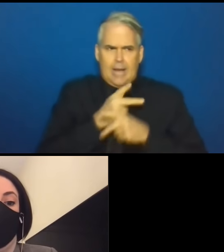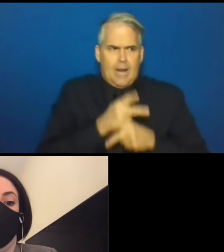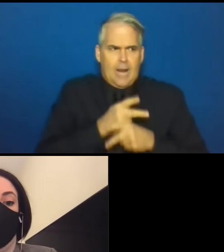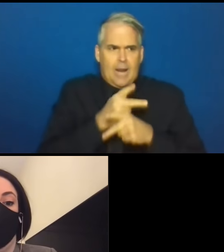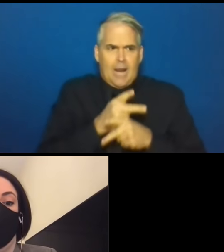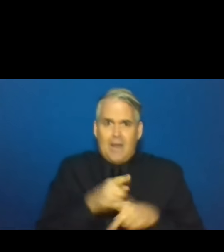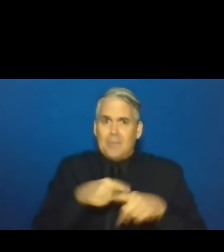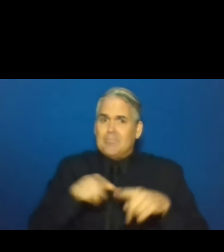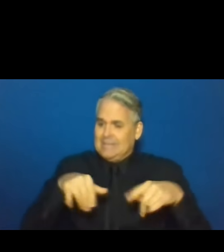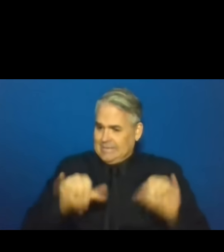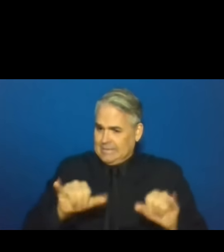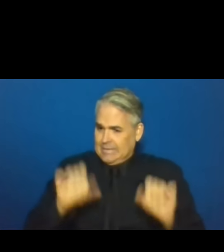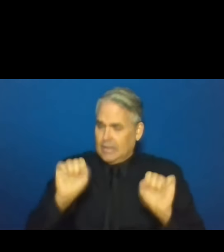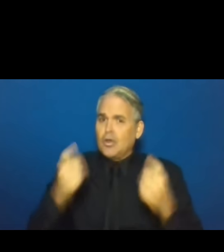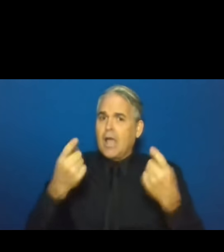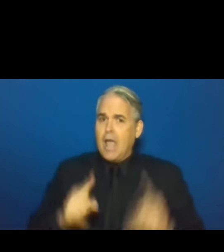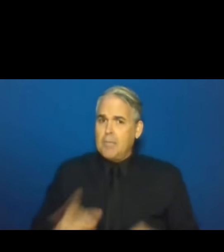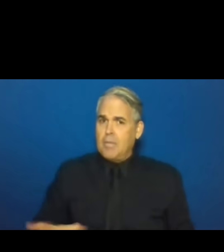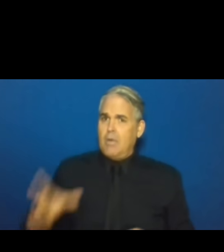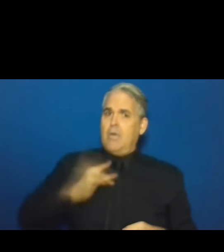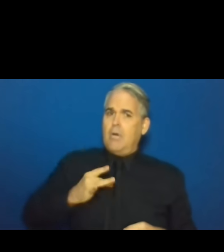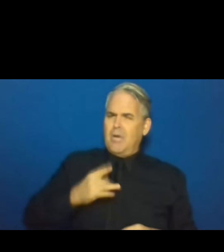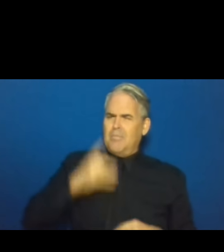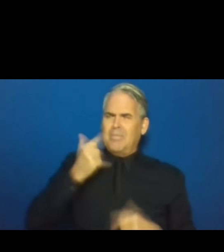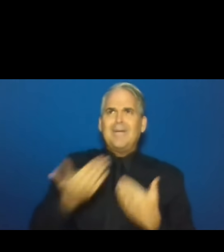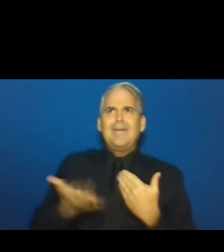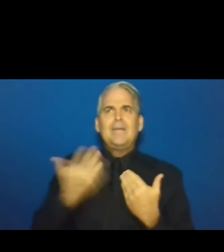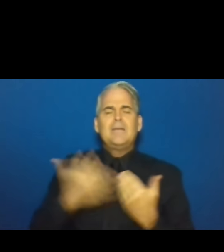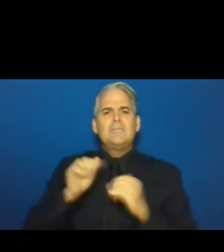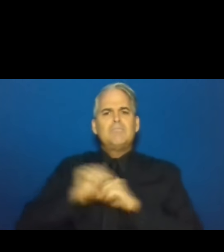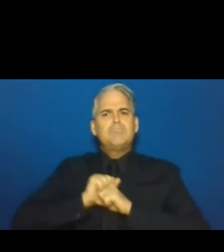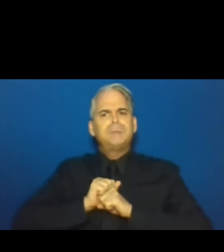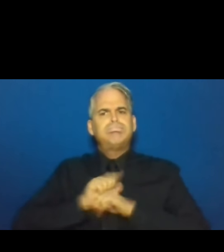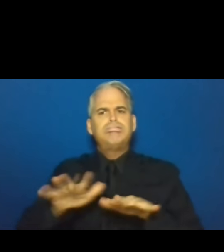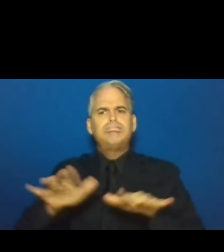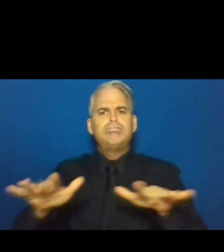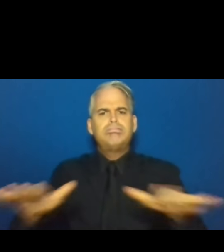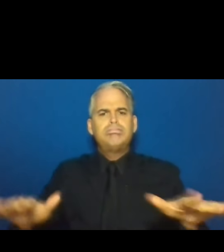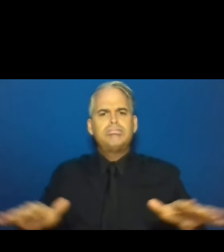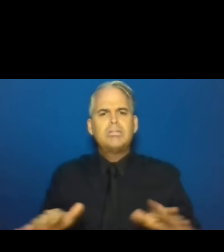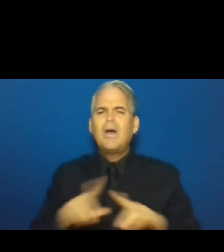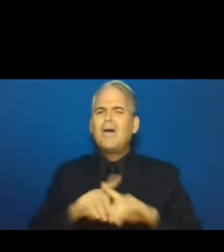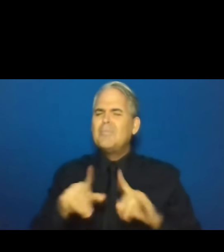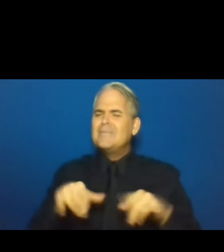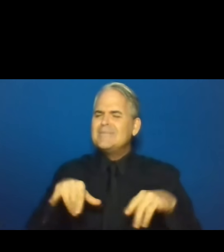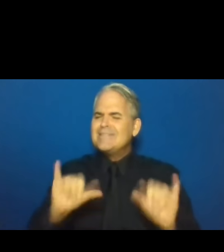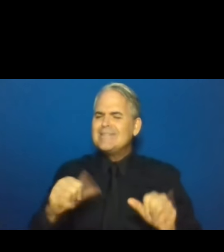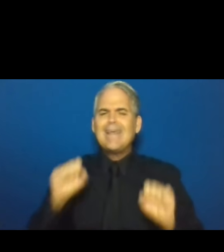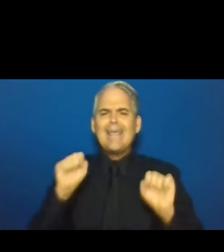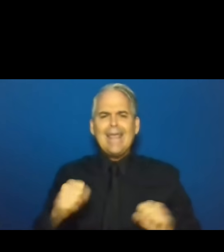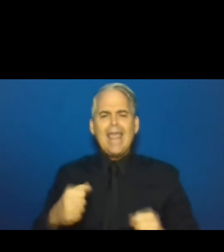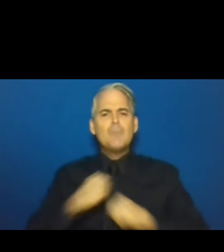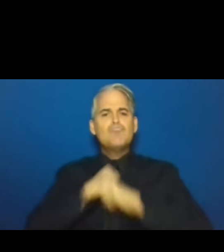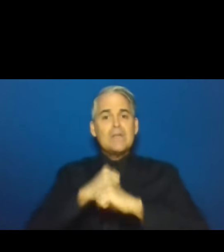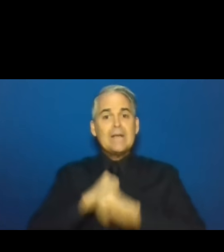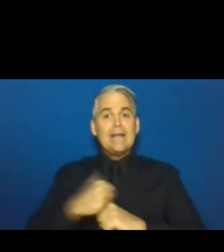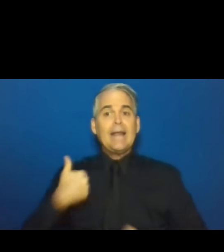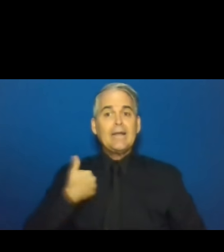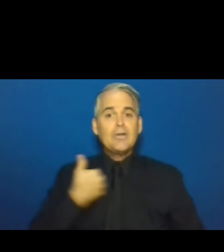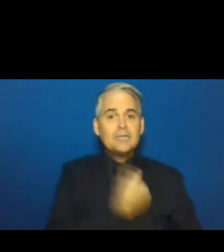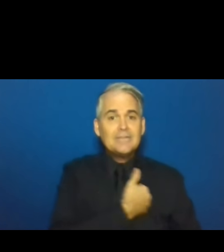extremely contagious, but we're not at its mercy. We can do so much if we just all work